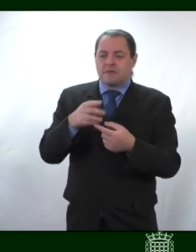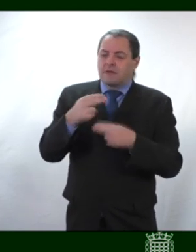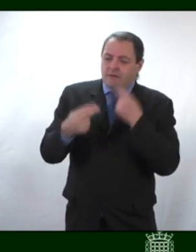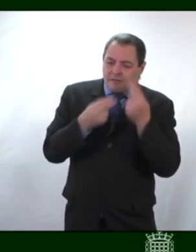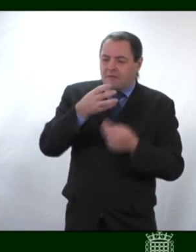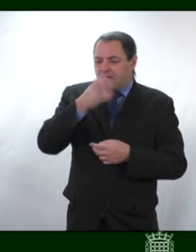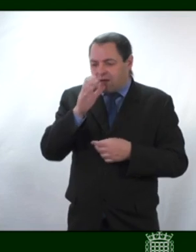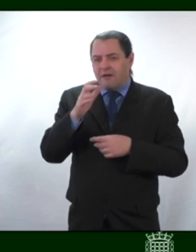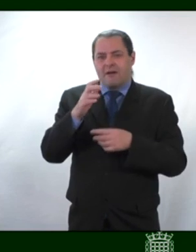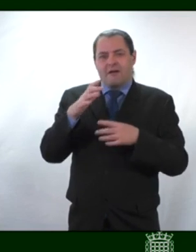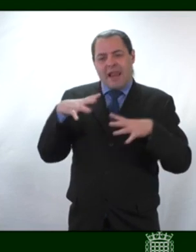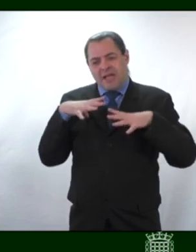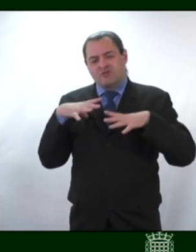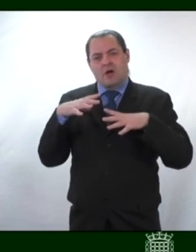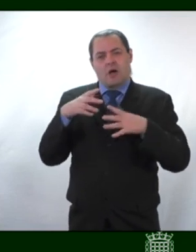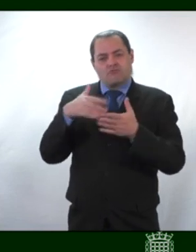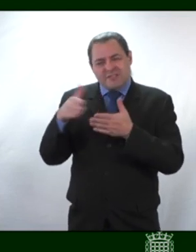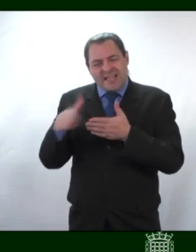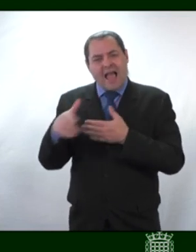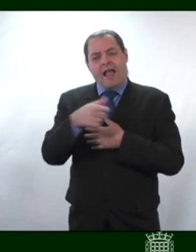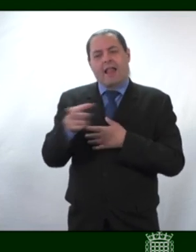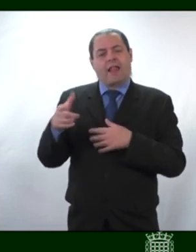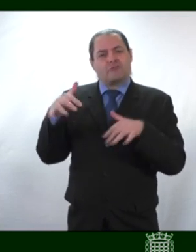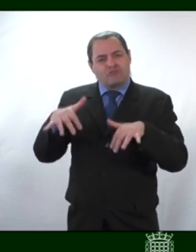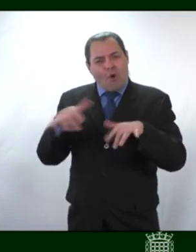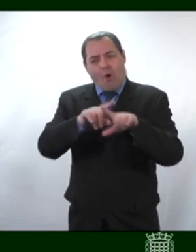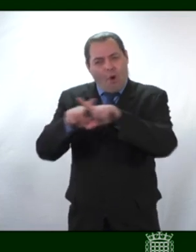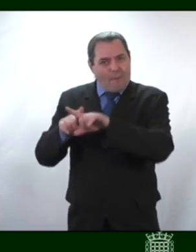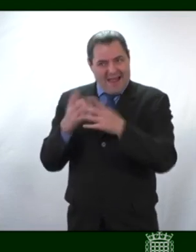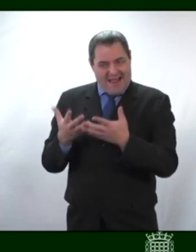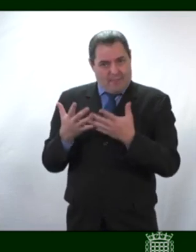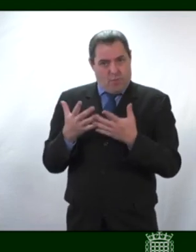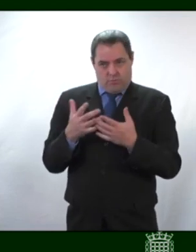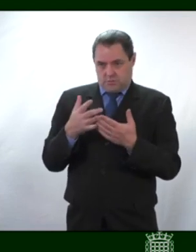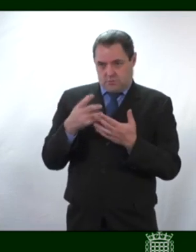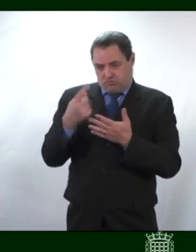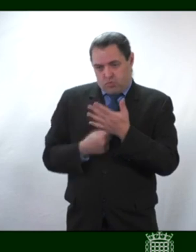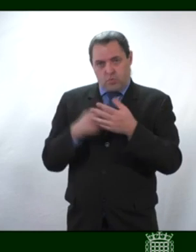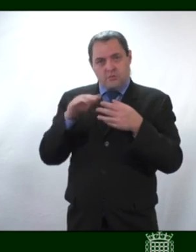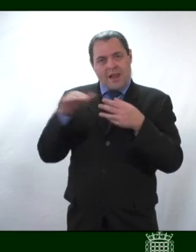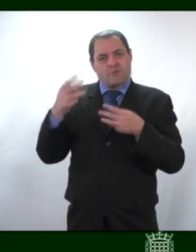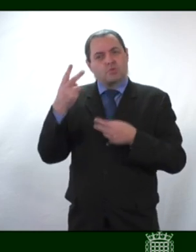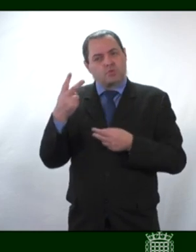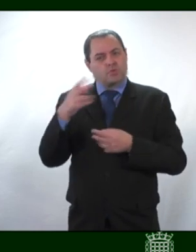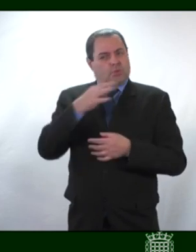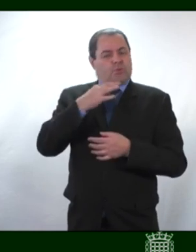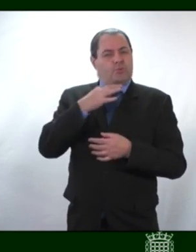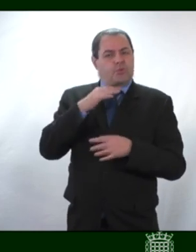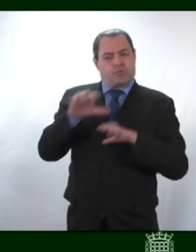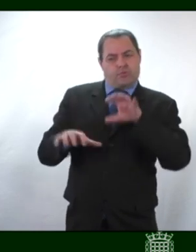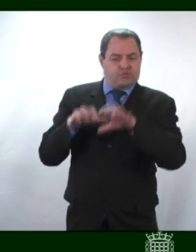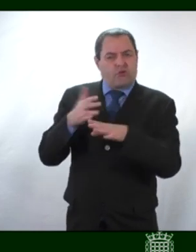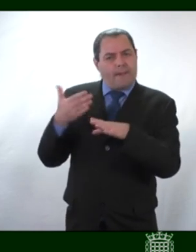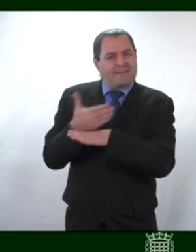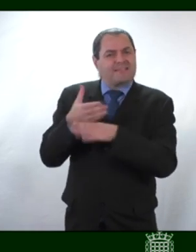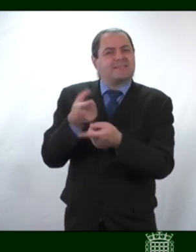and retail sectors who are taking the strain of current restrictions. So will he now fund the test and trace work